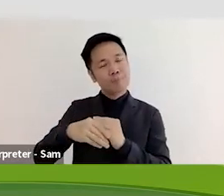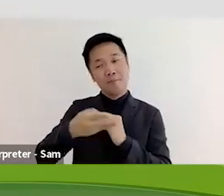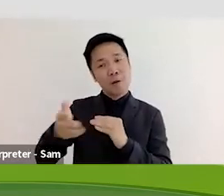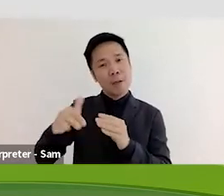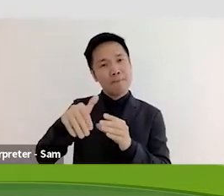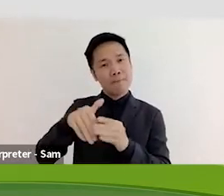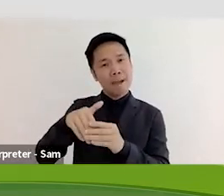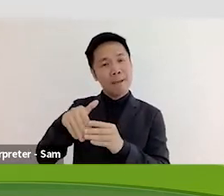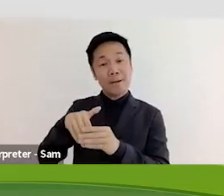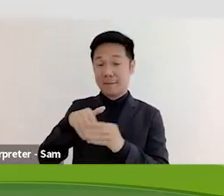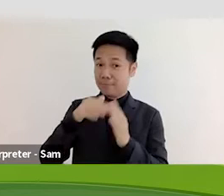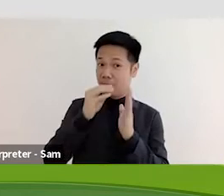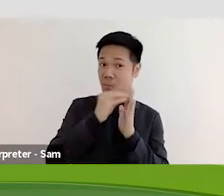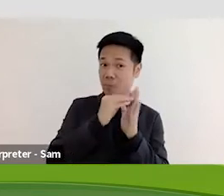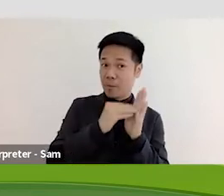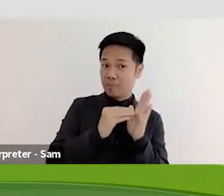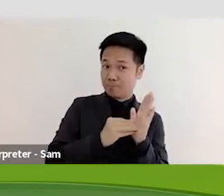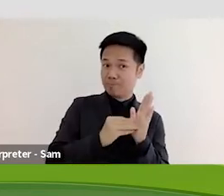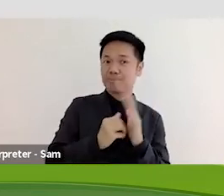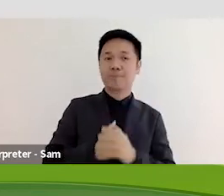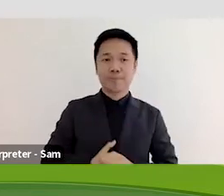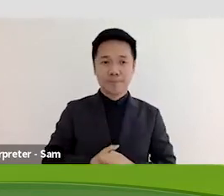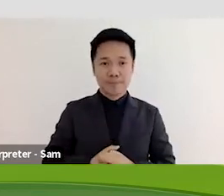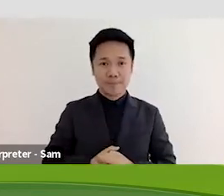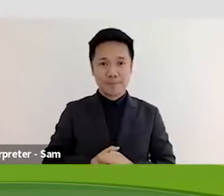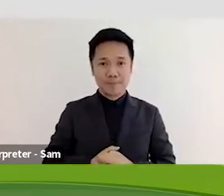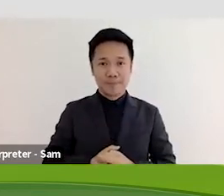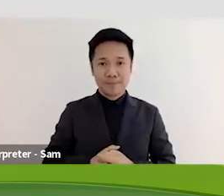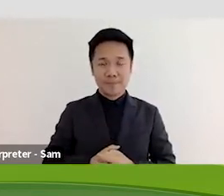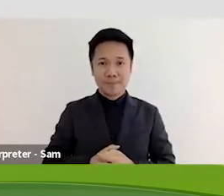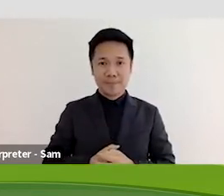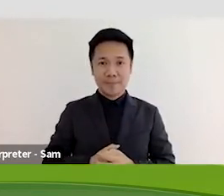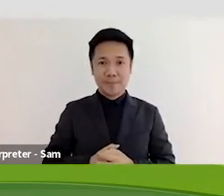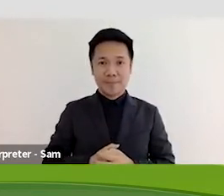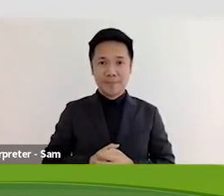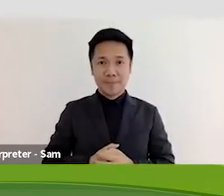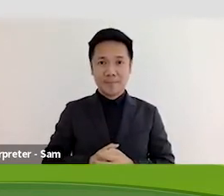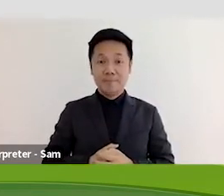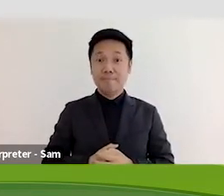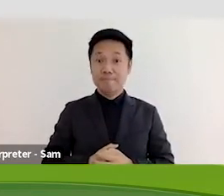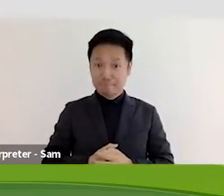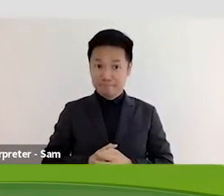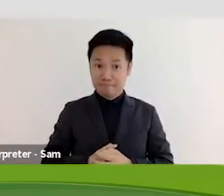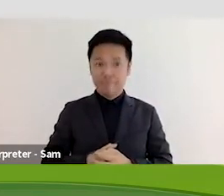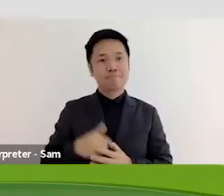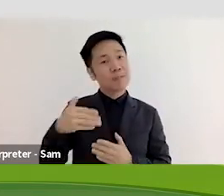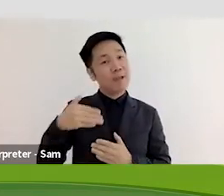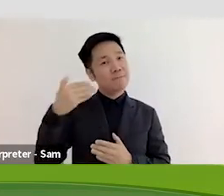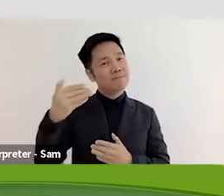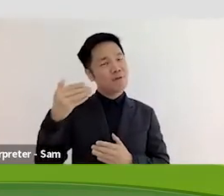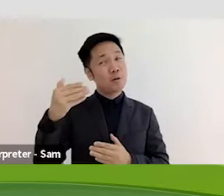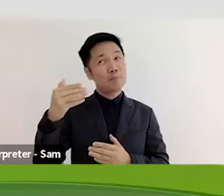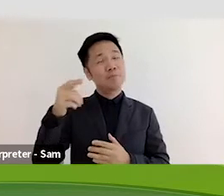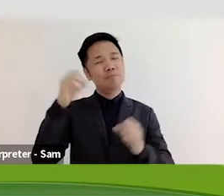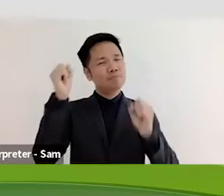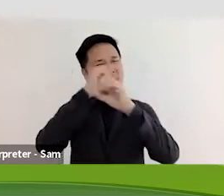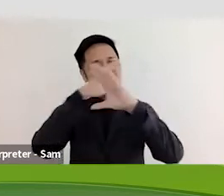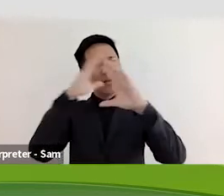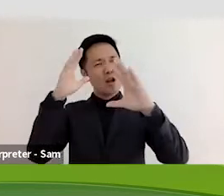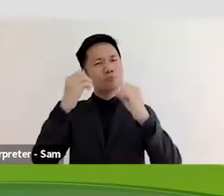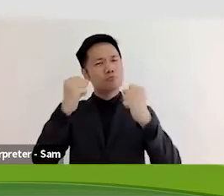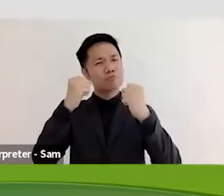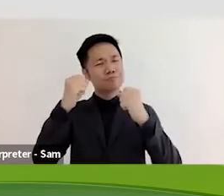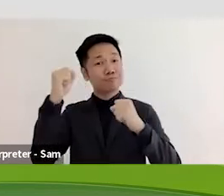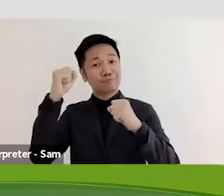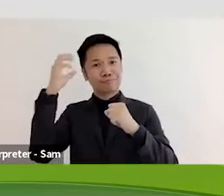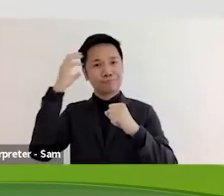conclusions of the CSW. They will also support us in creating a more equal future for women and girls in our region, and in order